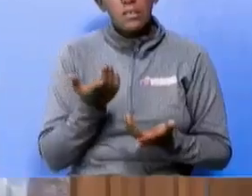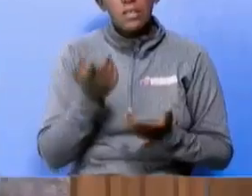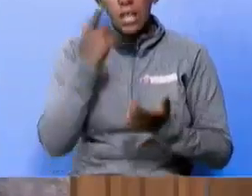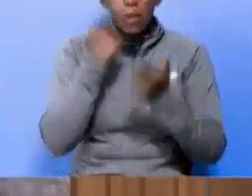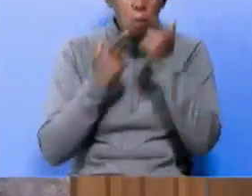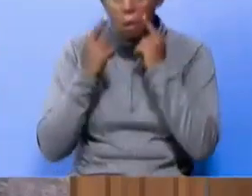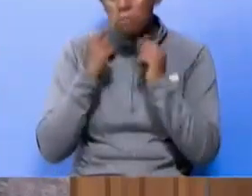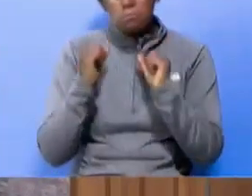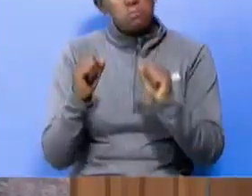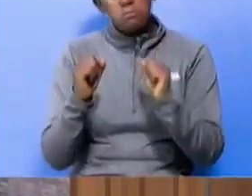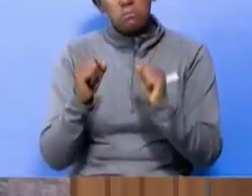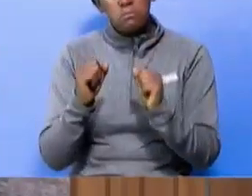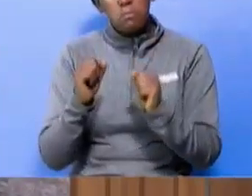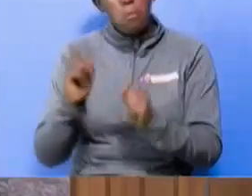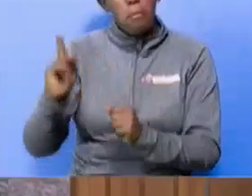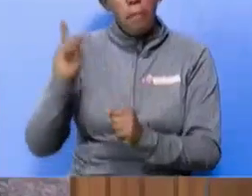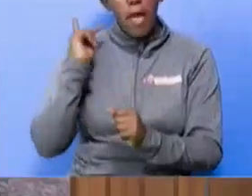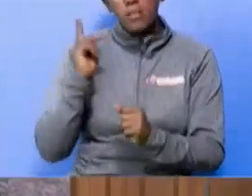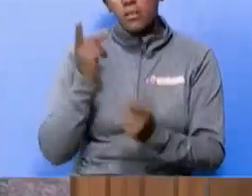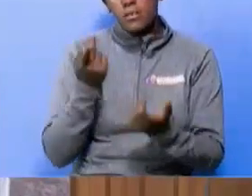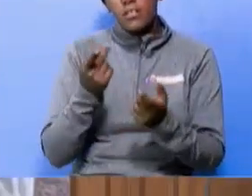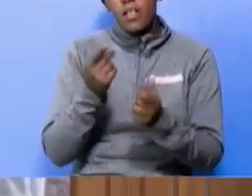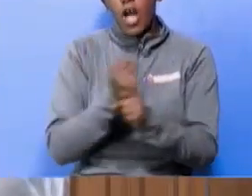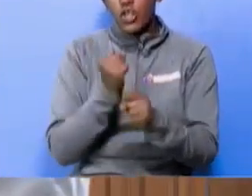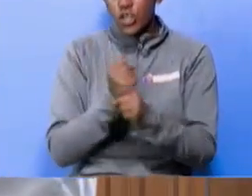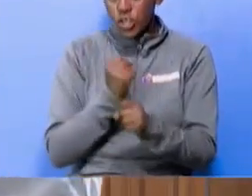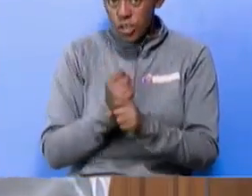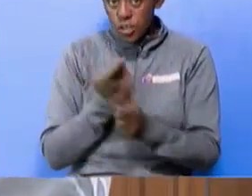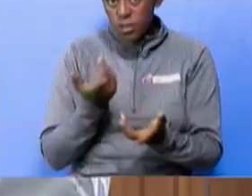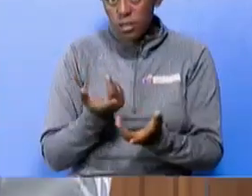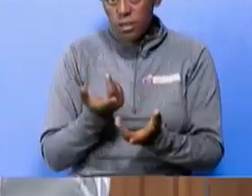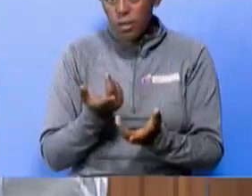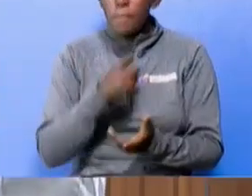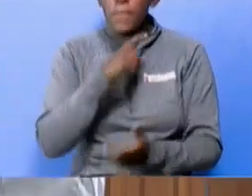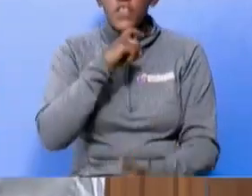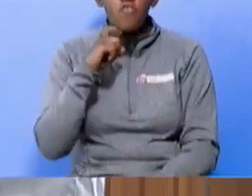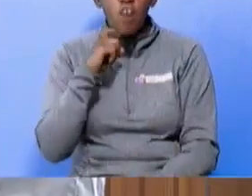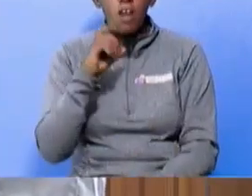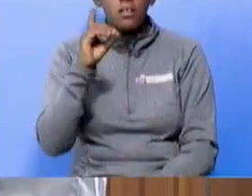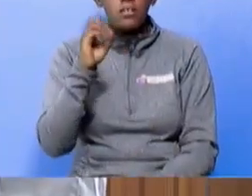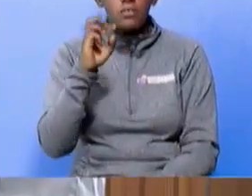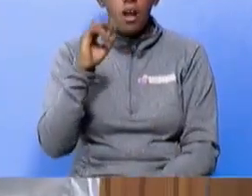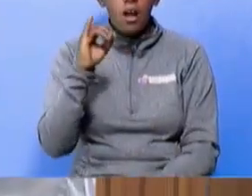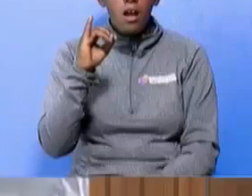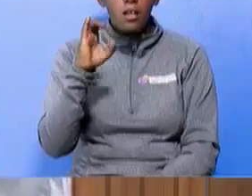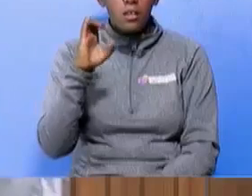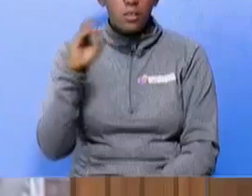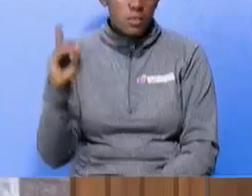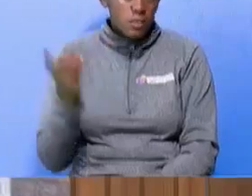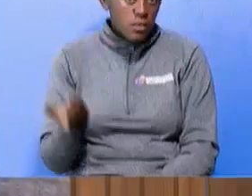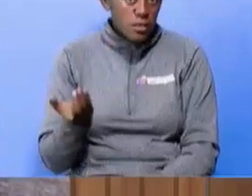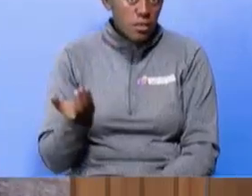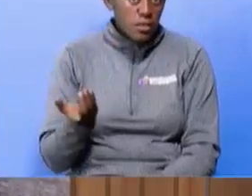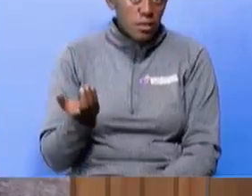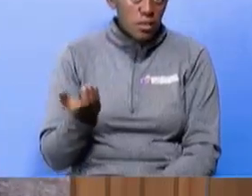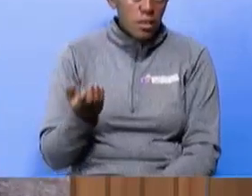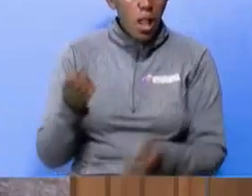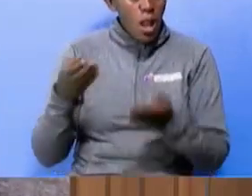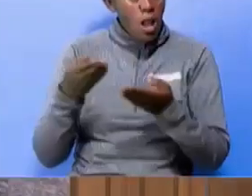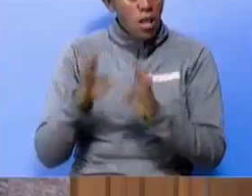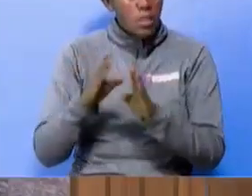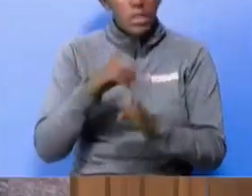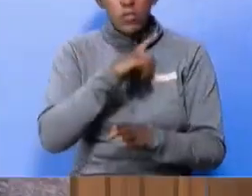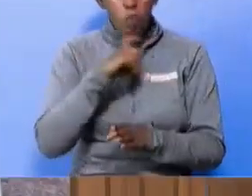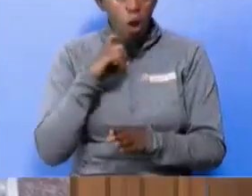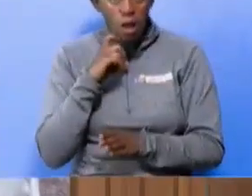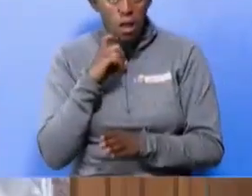is also still not as a past action. Dried, yeah. Let us make